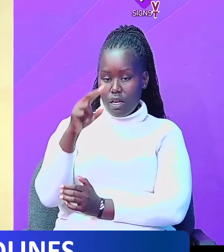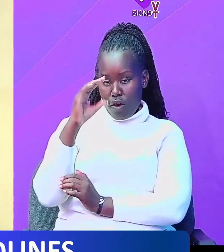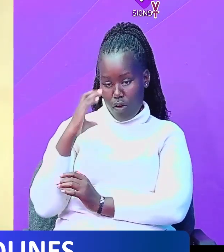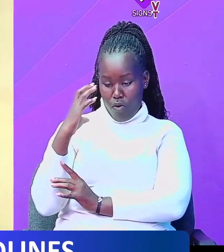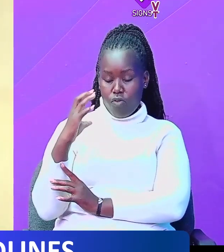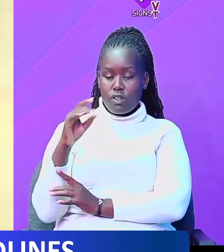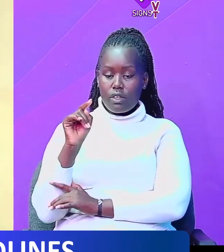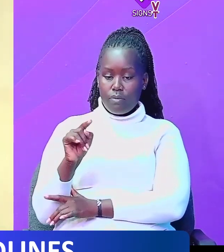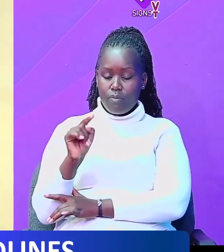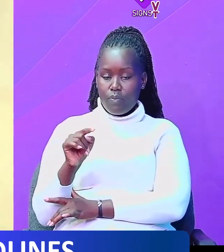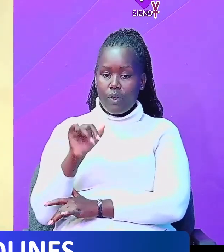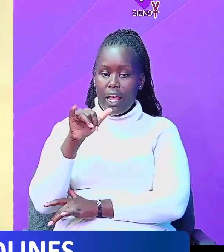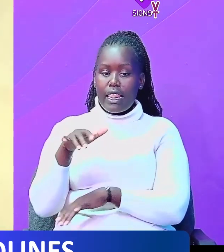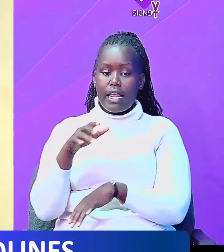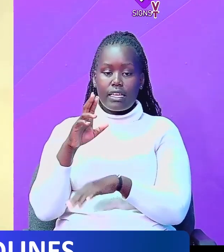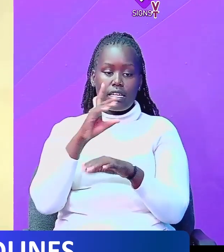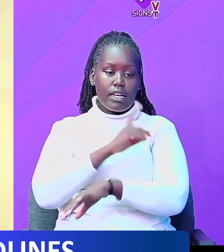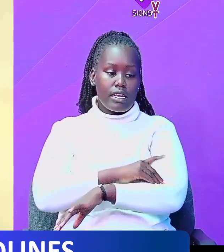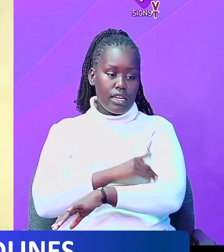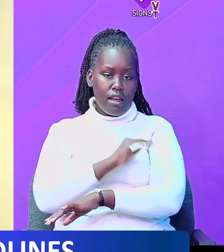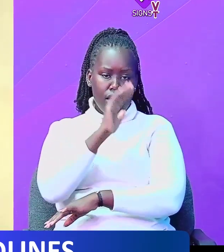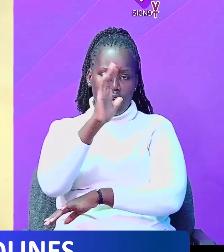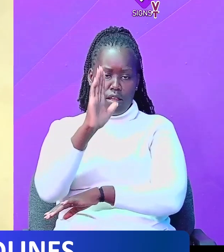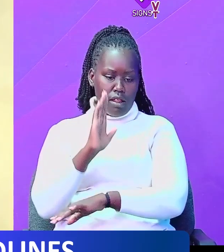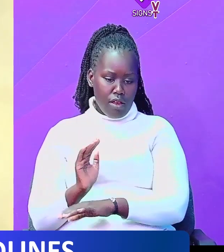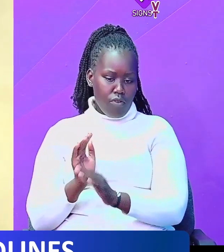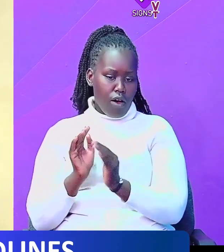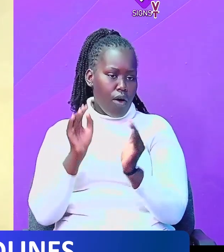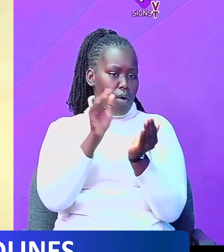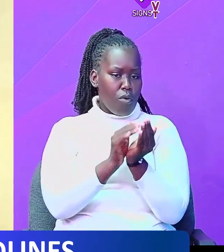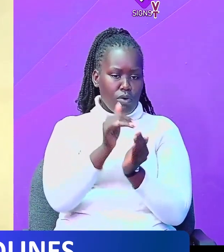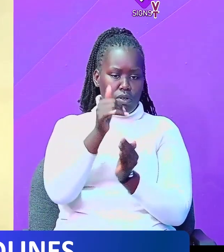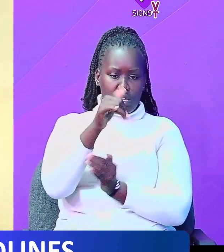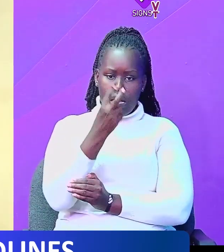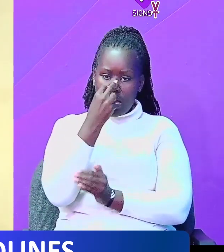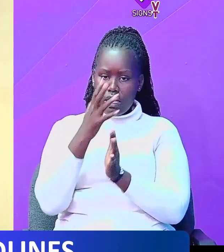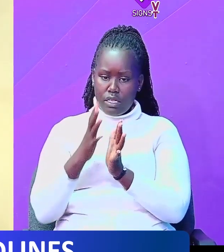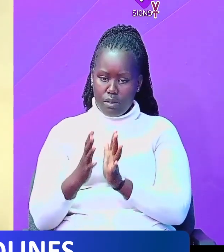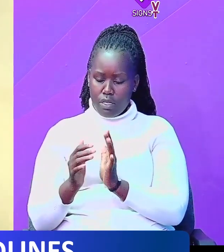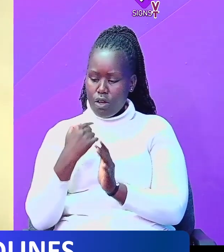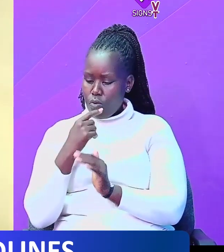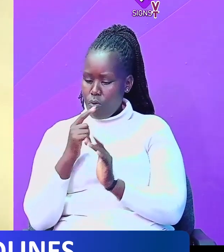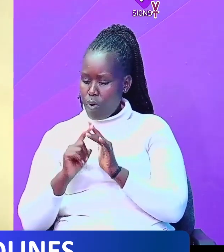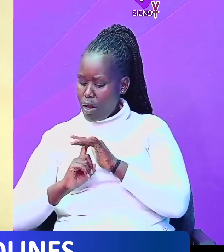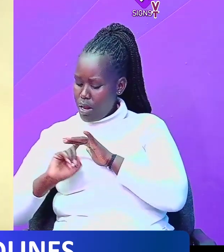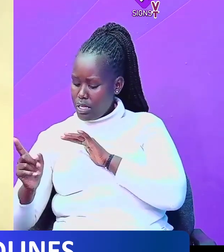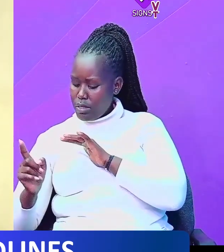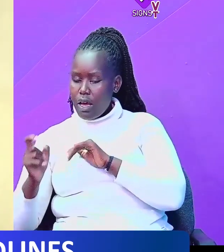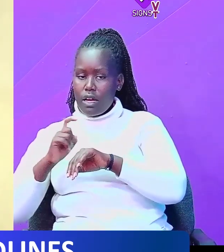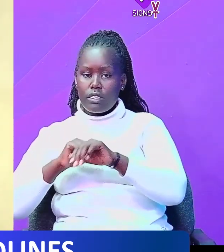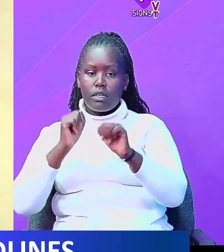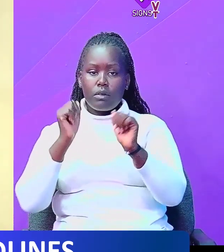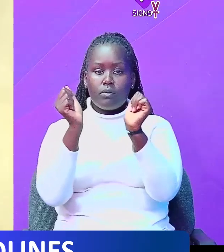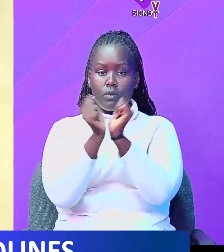officers that day never booked any suspect that had escaped from their custody or